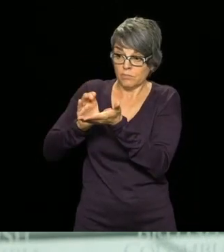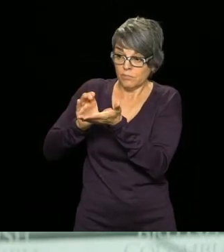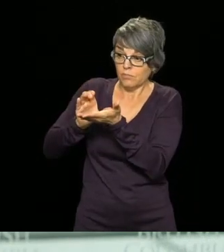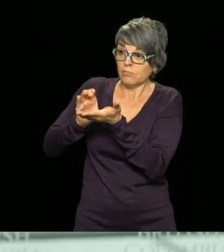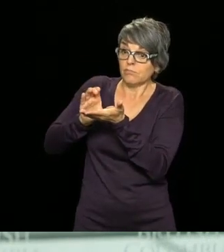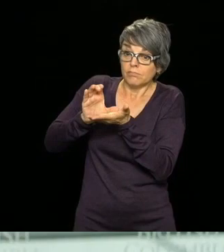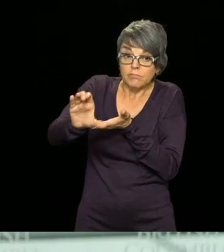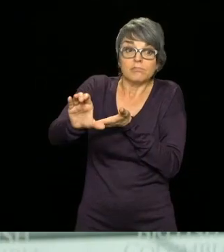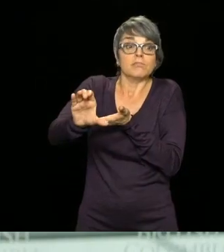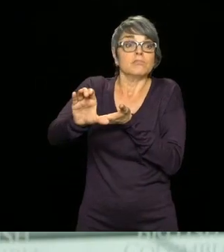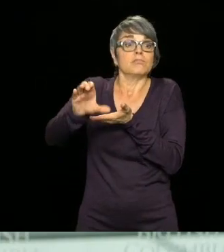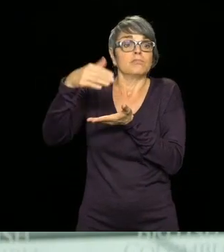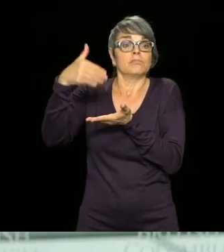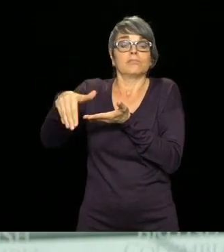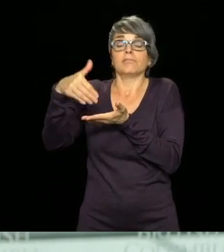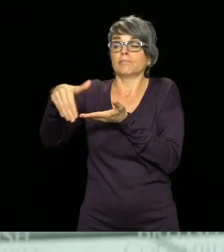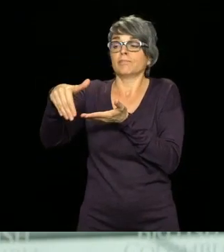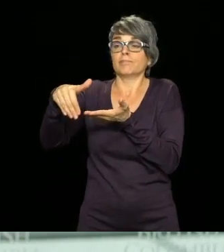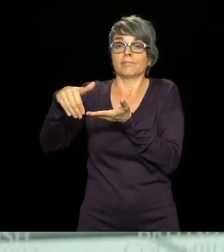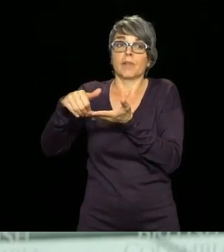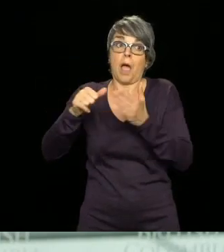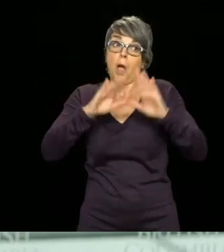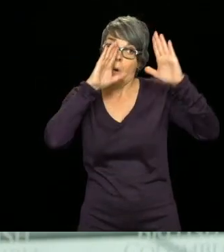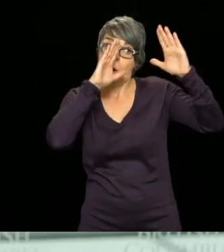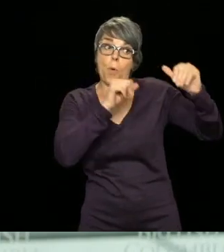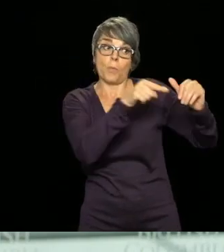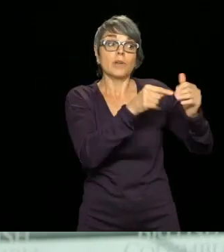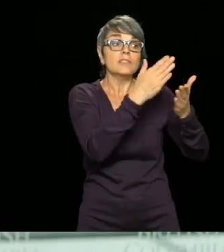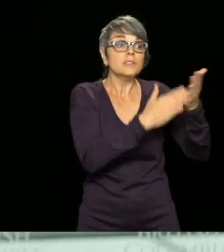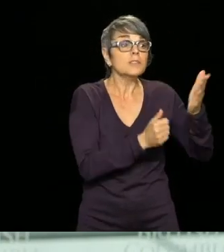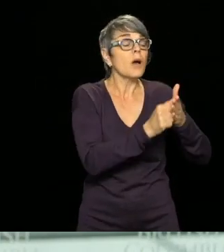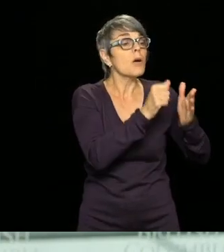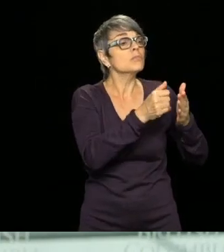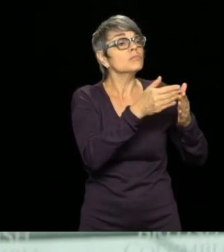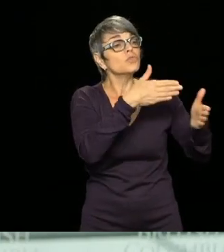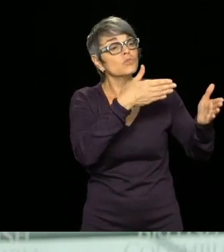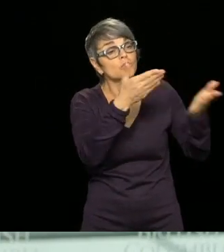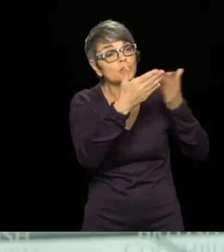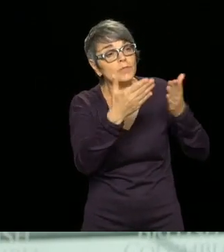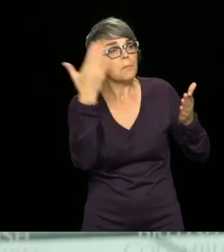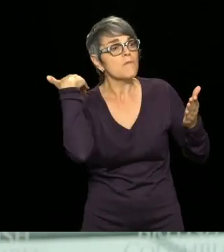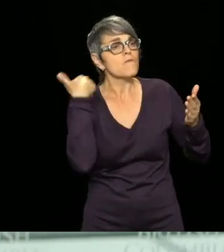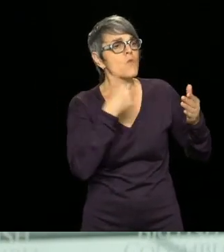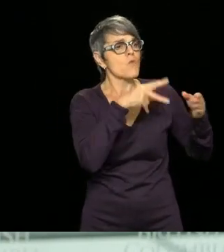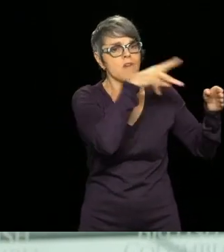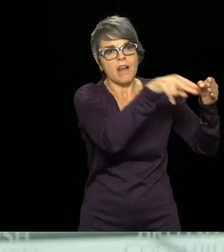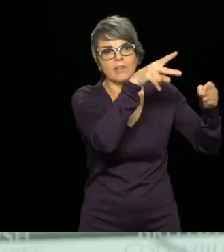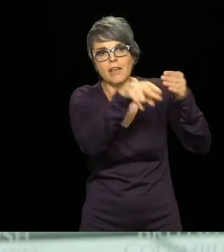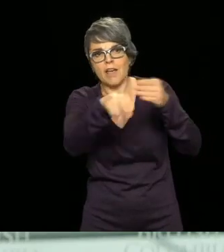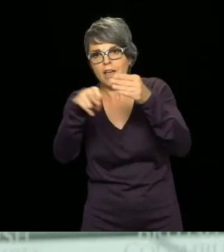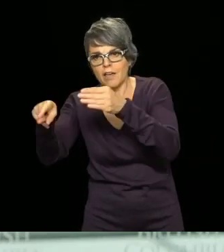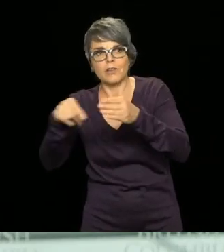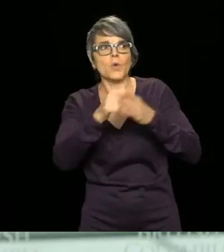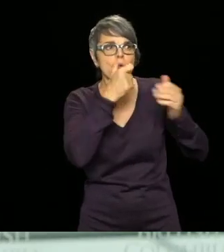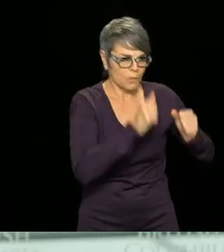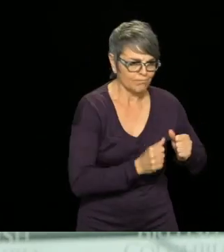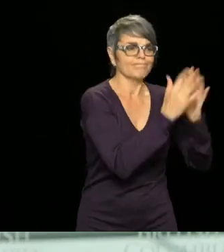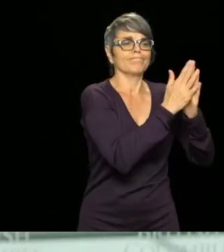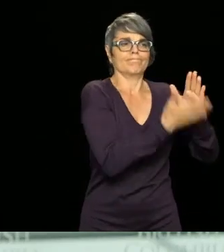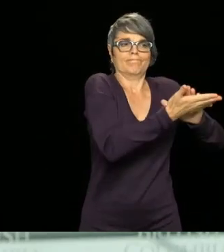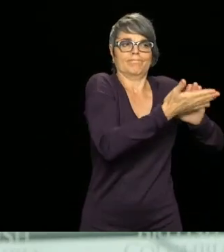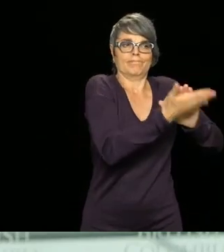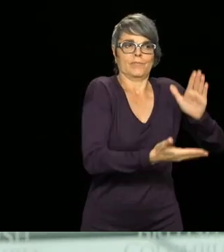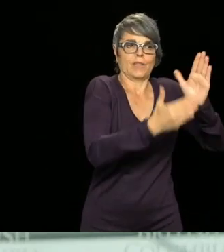to put back in place, I hope, some of those services and expand into communities and